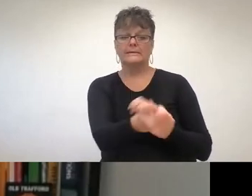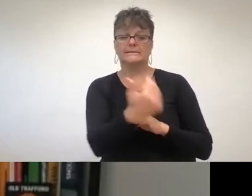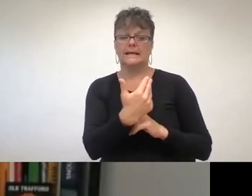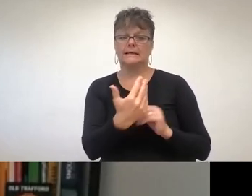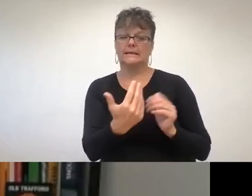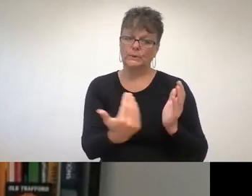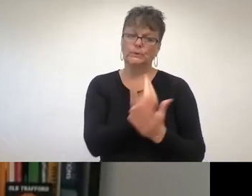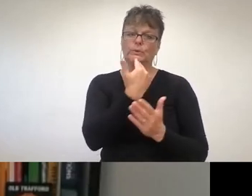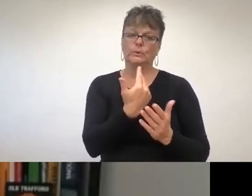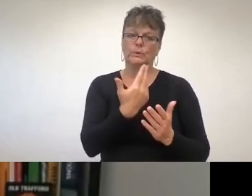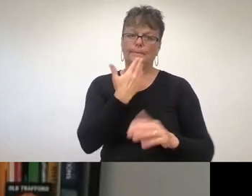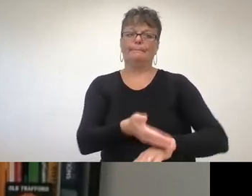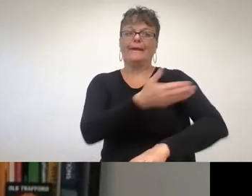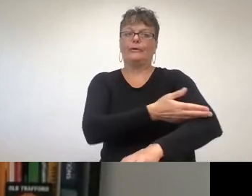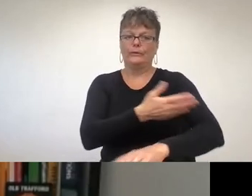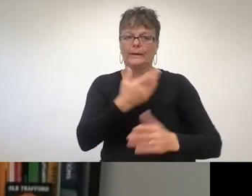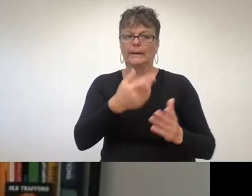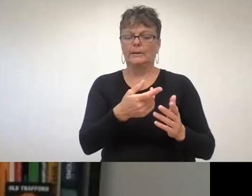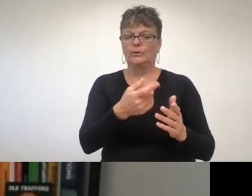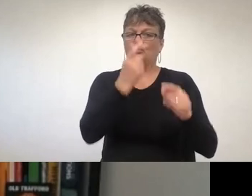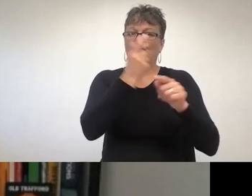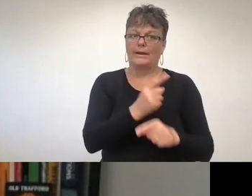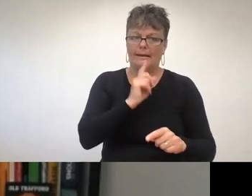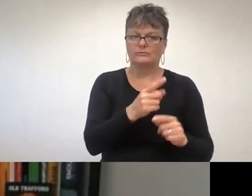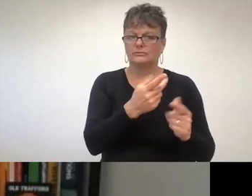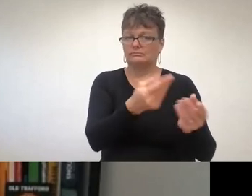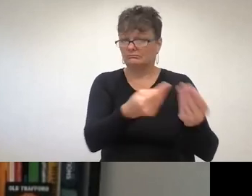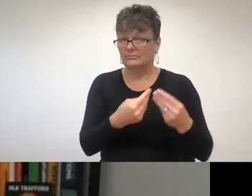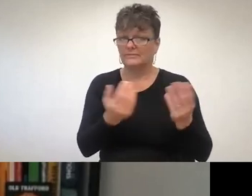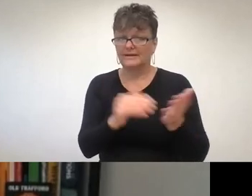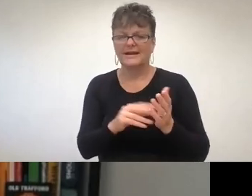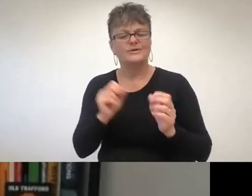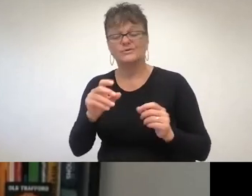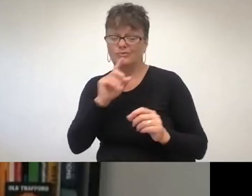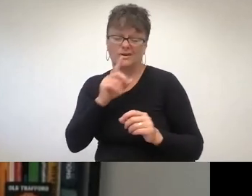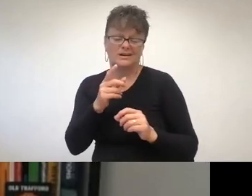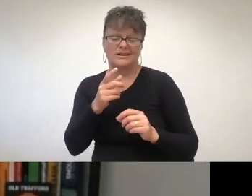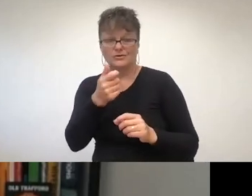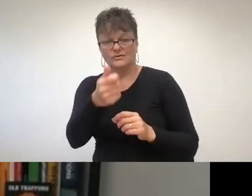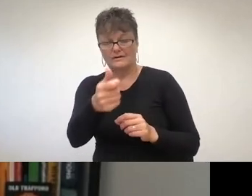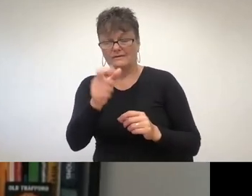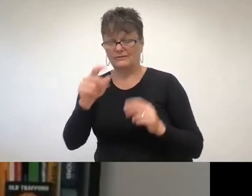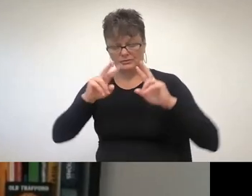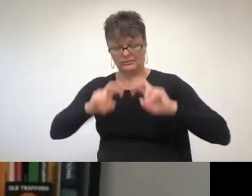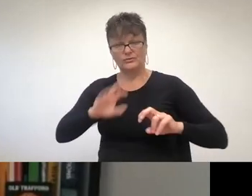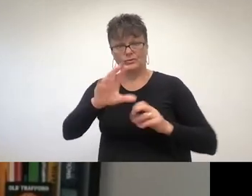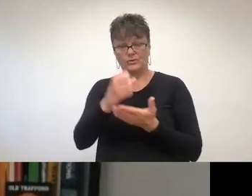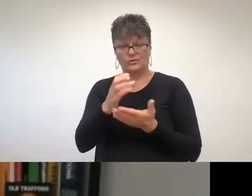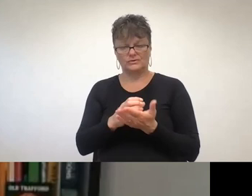hear you. That stuff takes time. So you have to take a good hard look on the amount of content that you're trying to cover. And that could be a